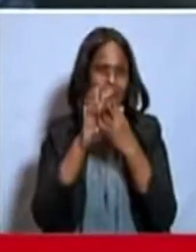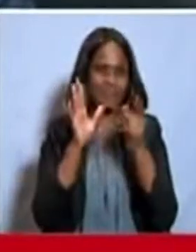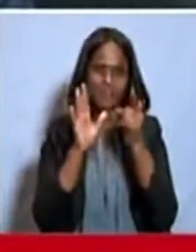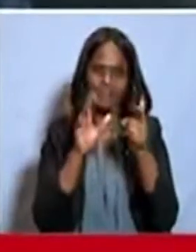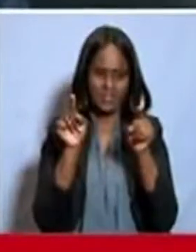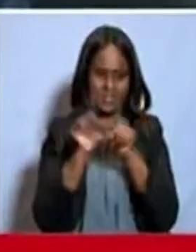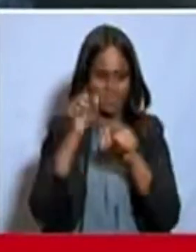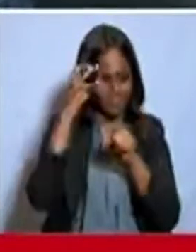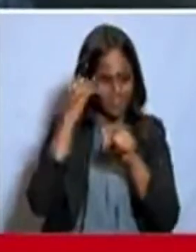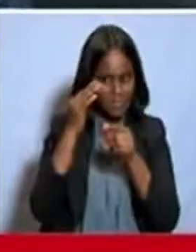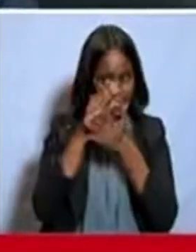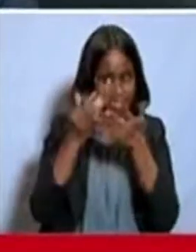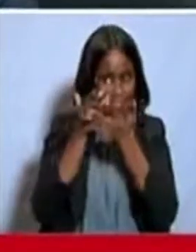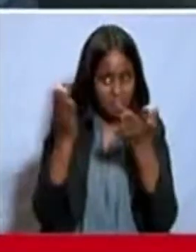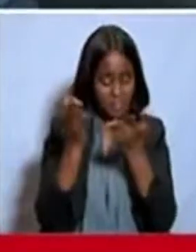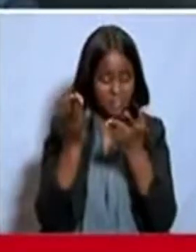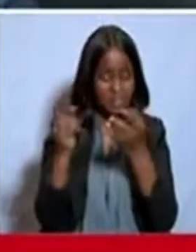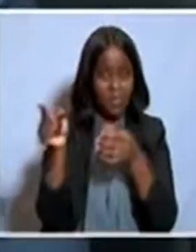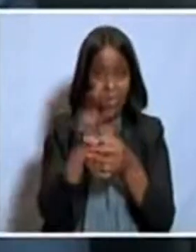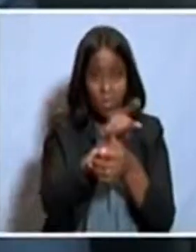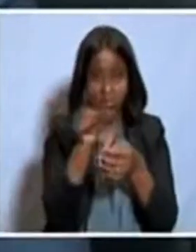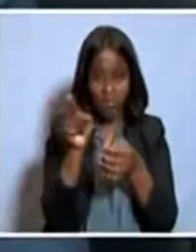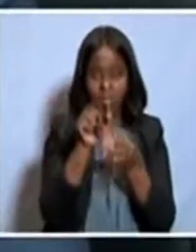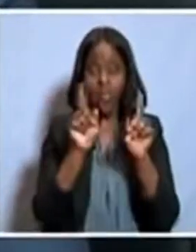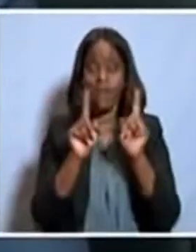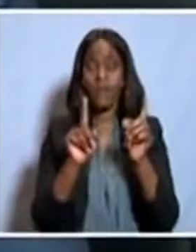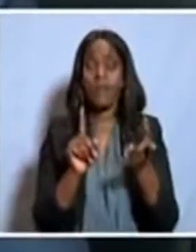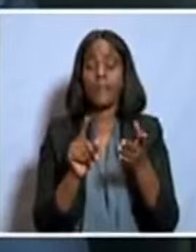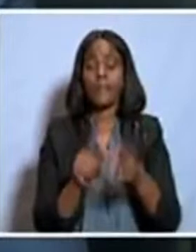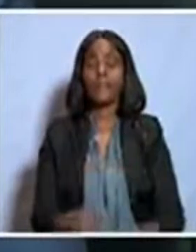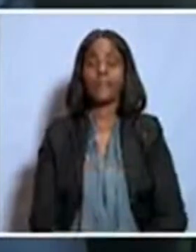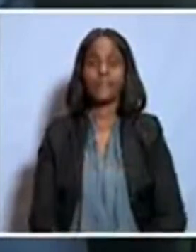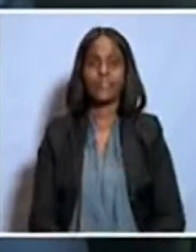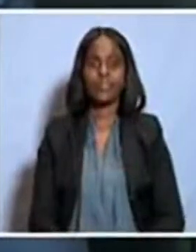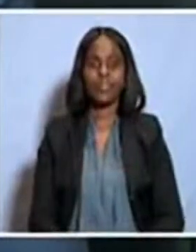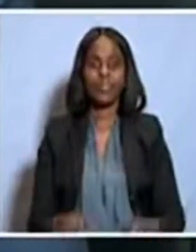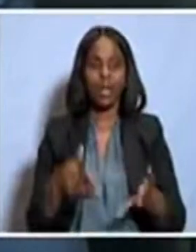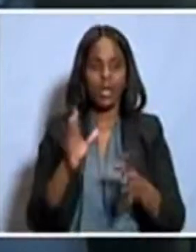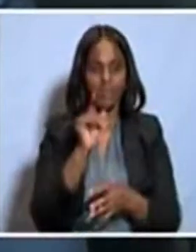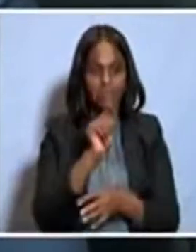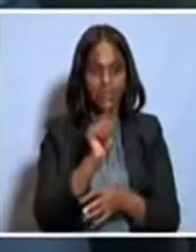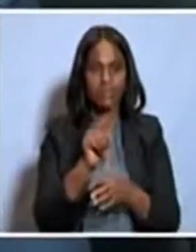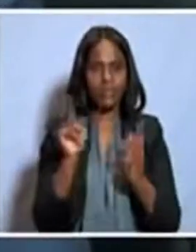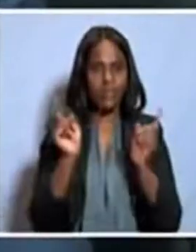the officers were somewhere. Where were they to allow this?